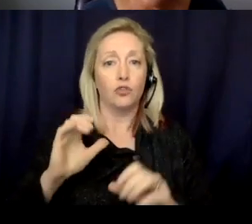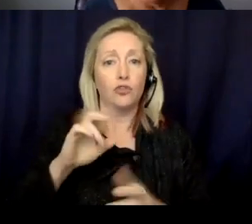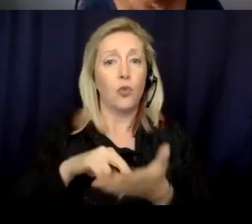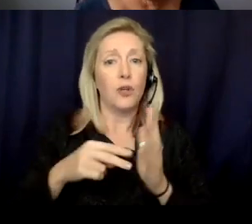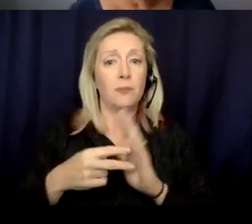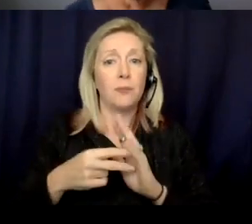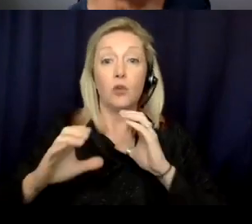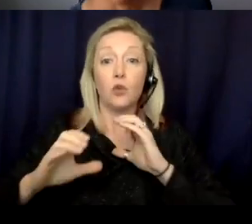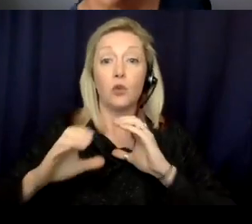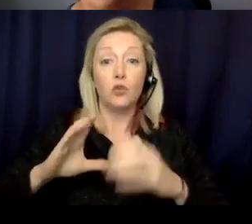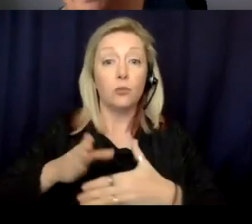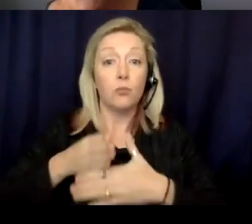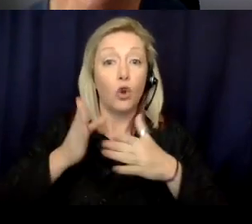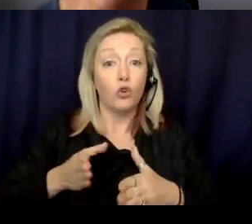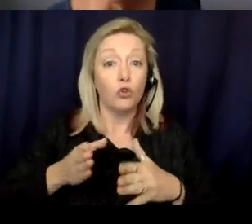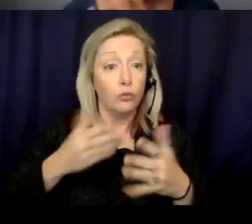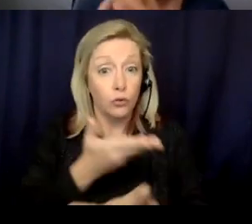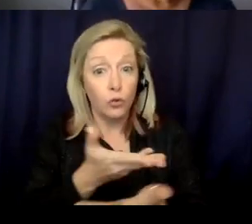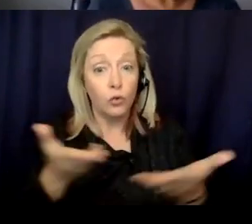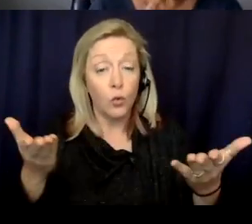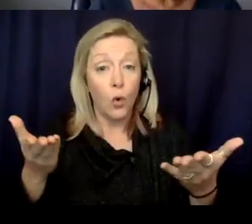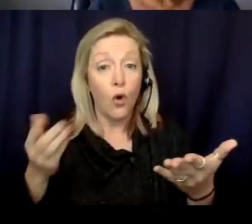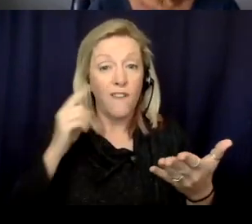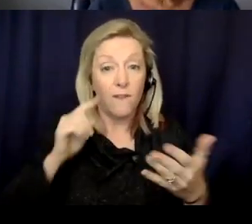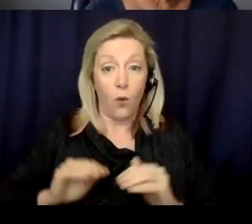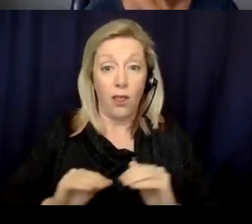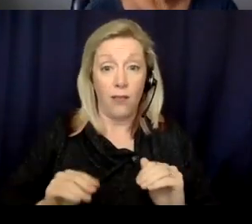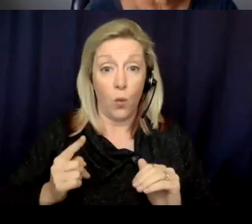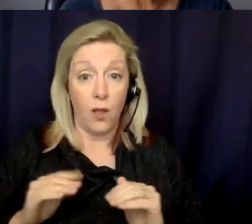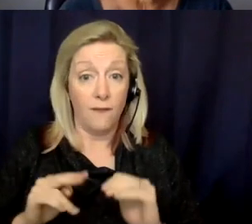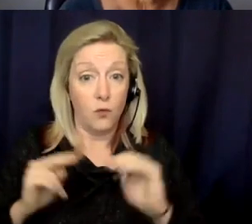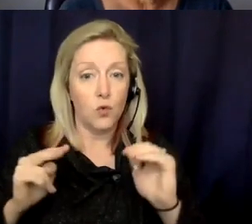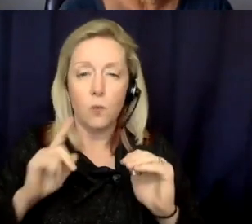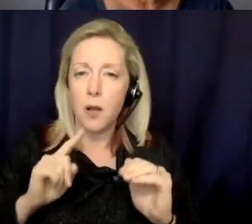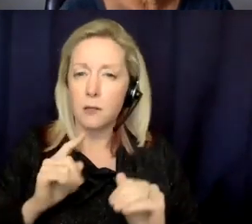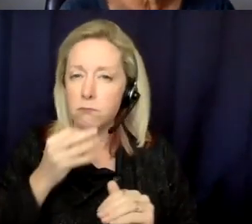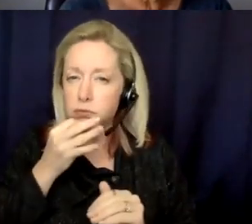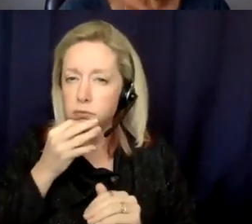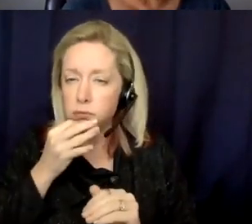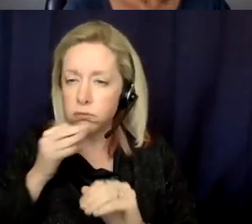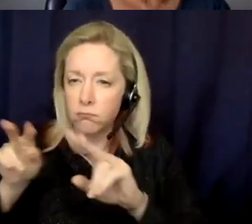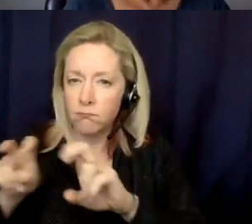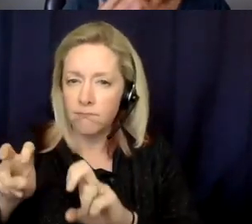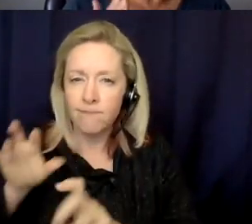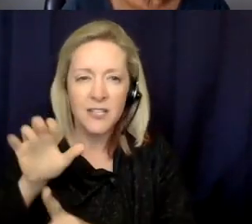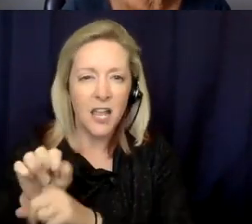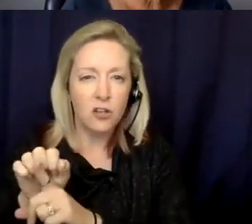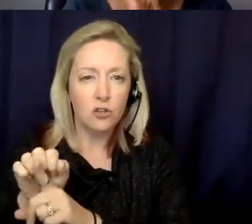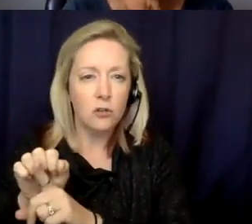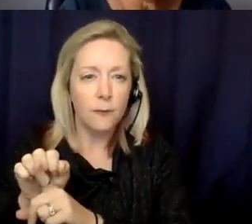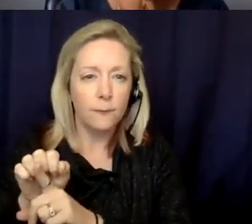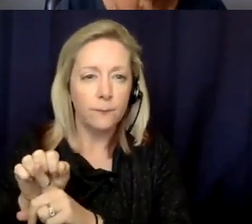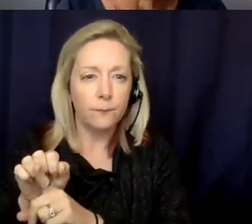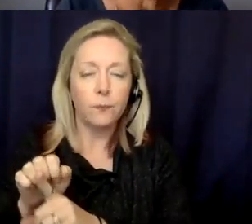end in levels 1 and 2 to really, really be responsive and purposeful and